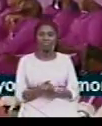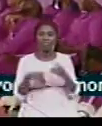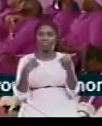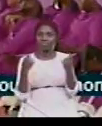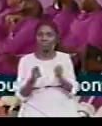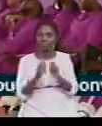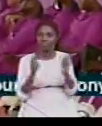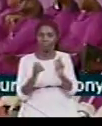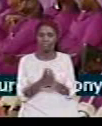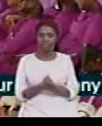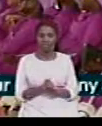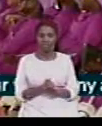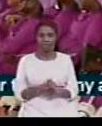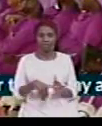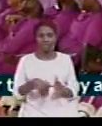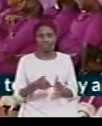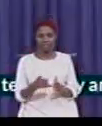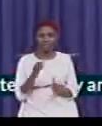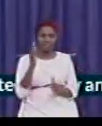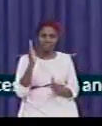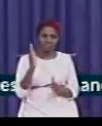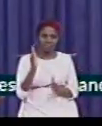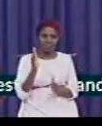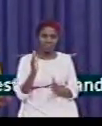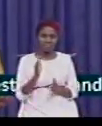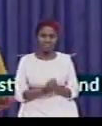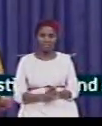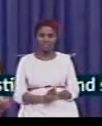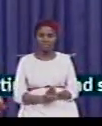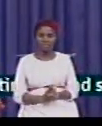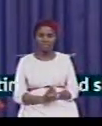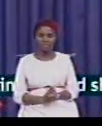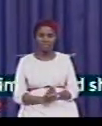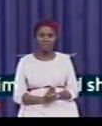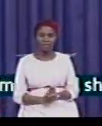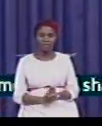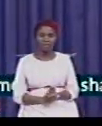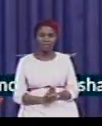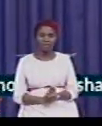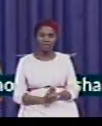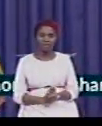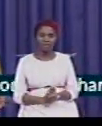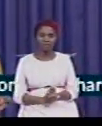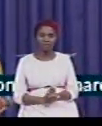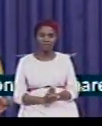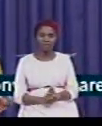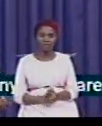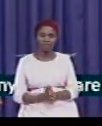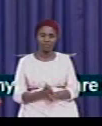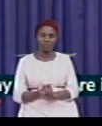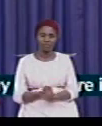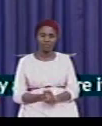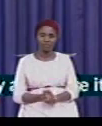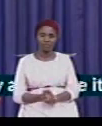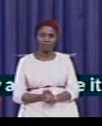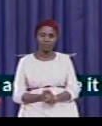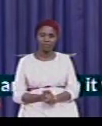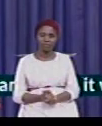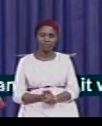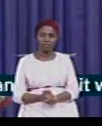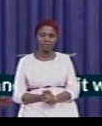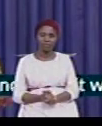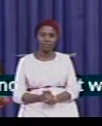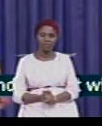dance here, kasi ase nyanku po eni mwenyam. Mia mijira nyamia ebiya mame papa. Mene mabla bo nye, mabla bo